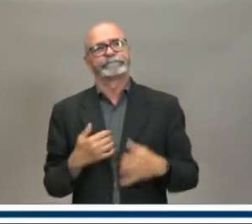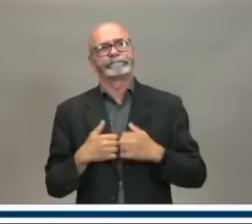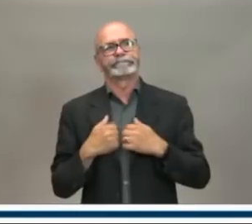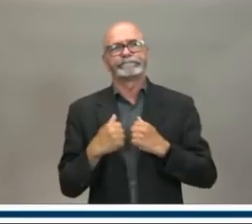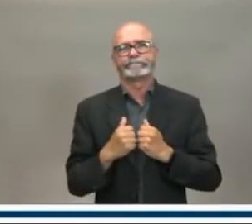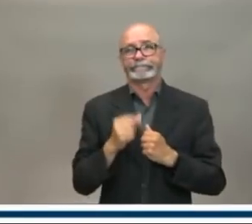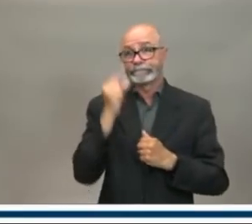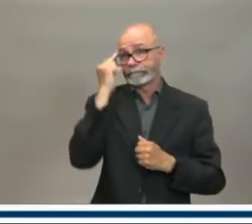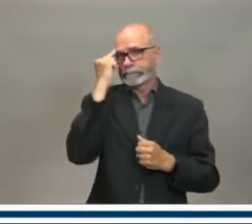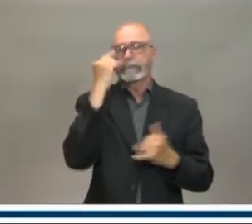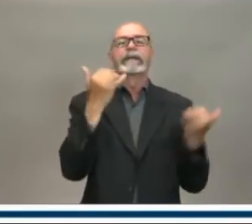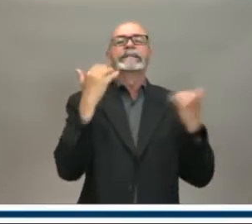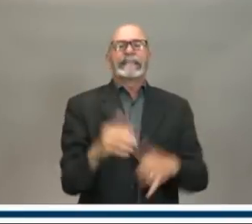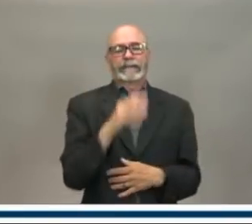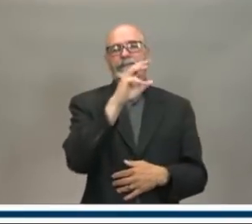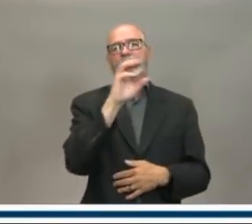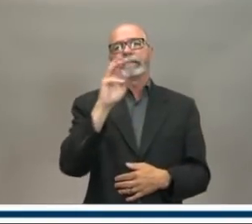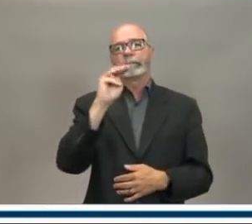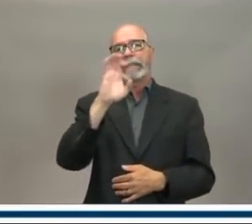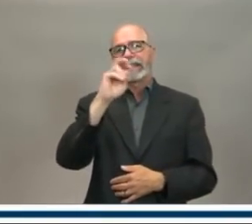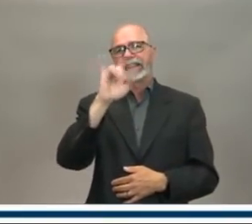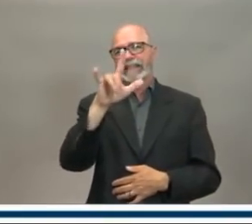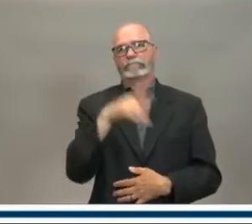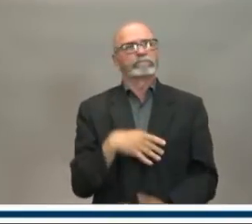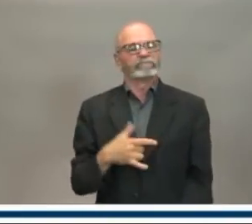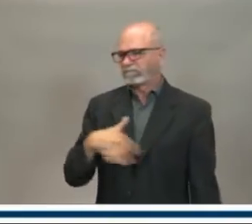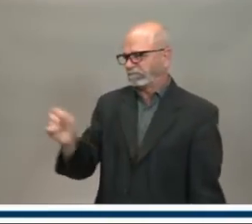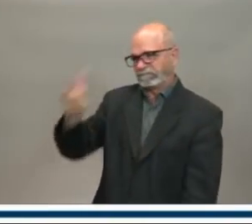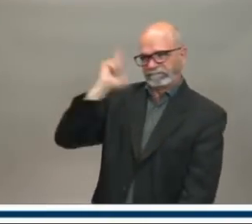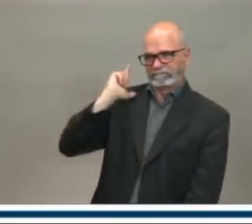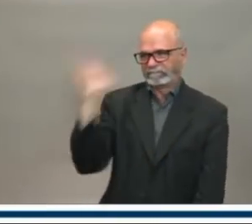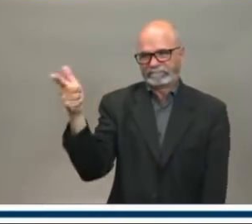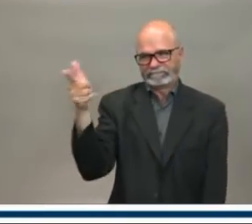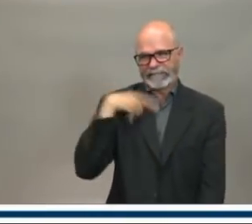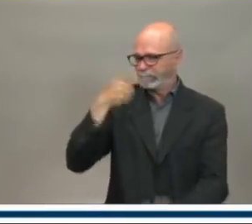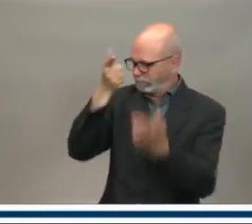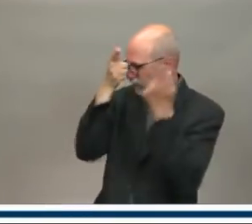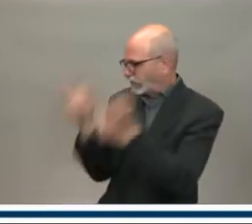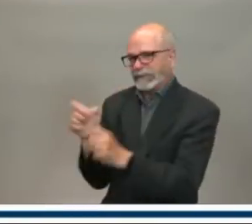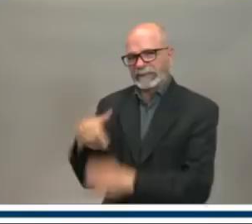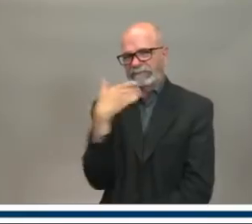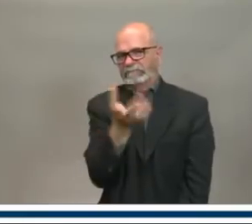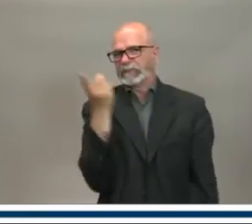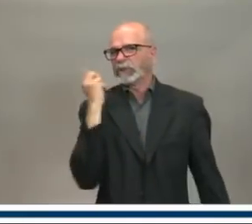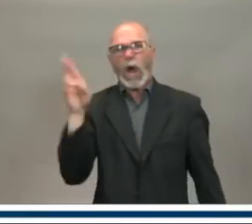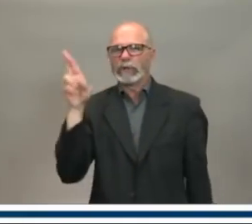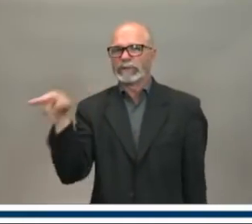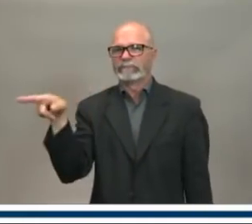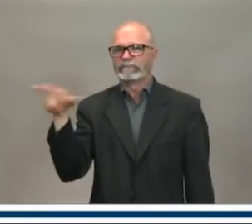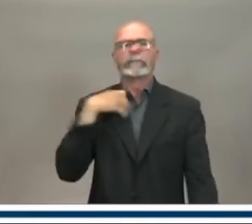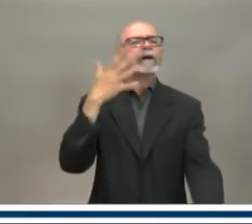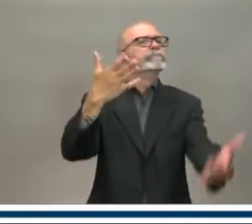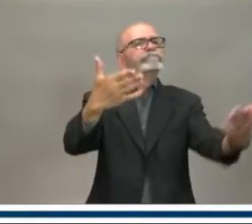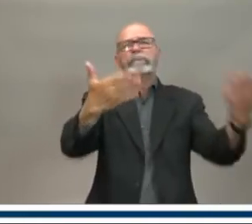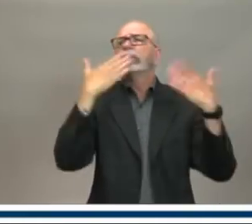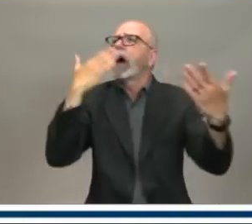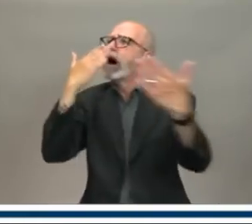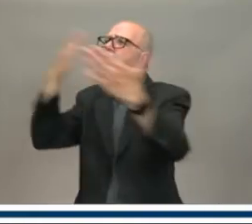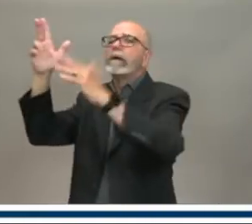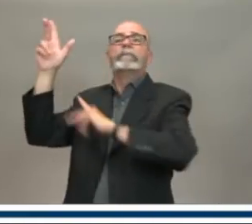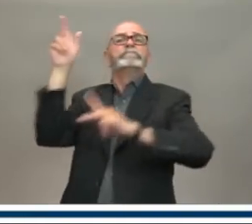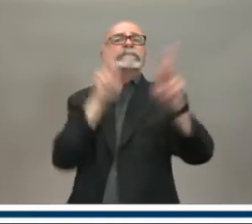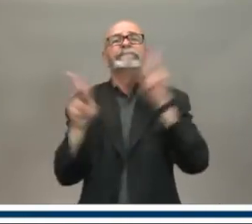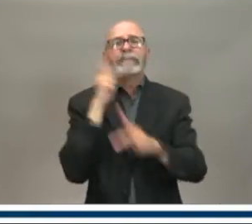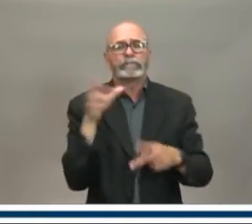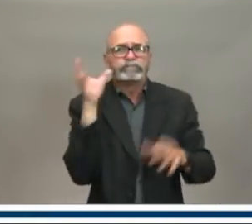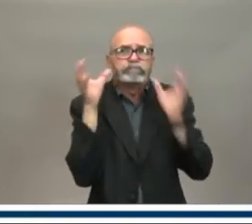you, Dr. Strang. I couldn't agree with you more. And I want to thank all Nova Scotians for the hard work that they've been doing. And we are making